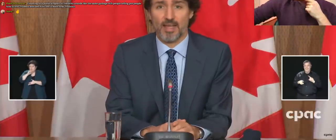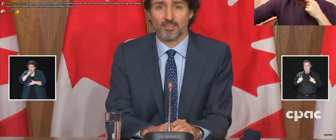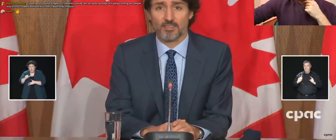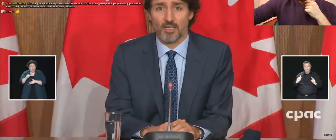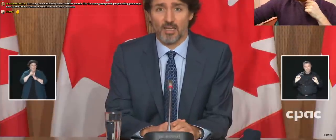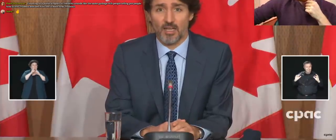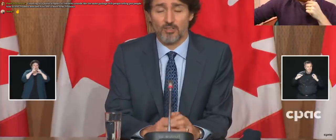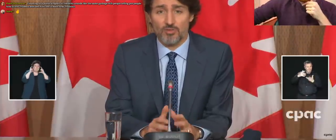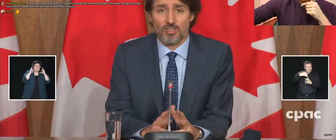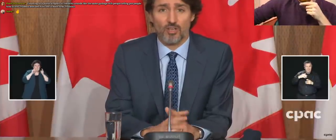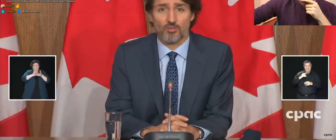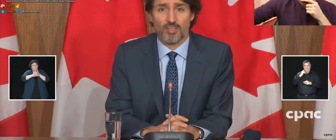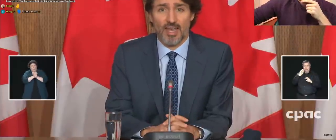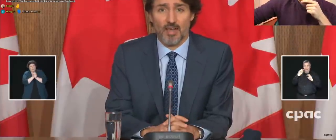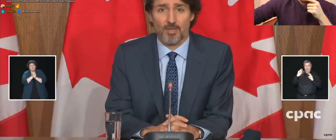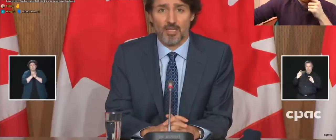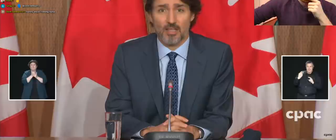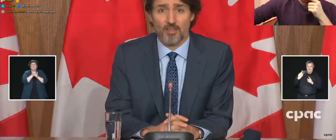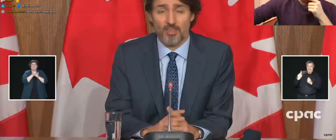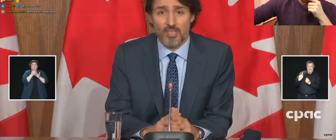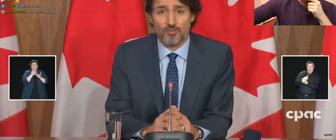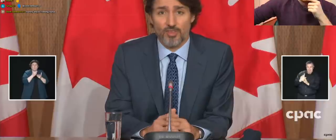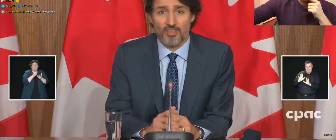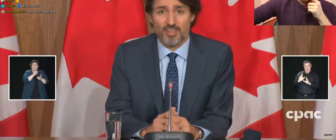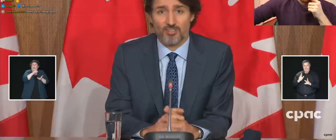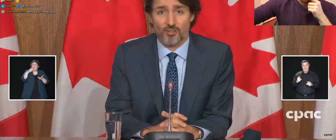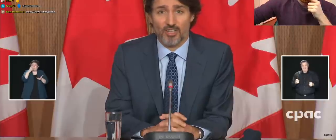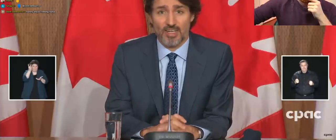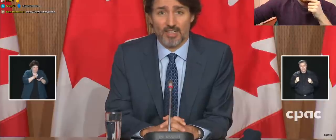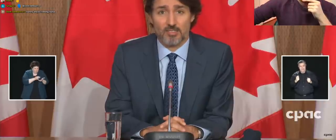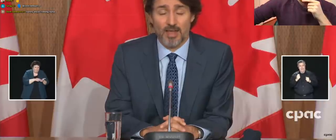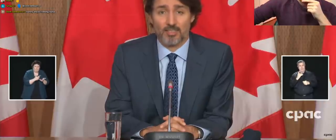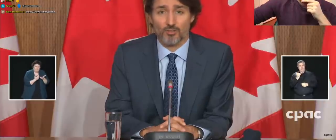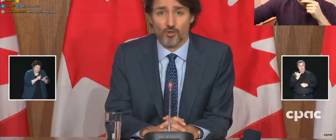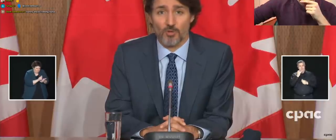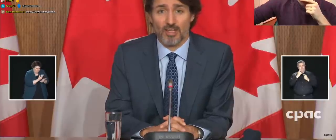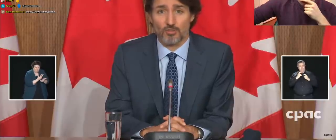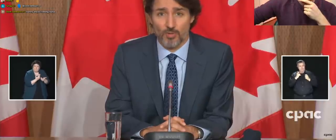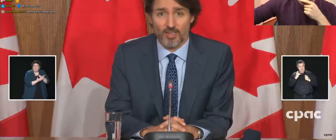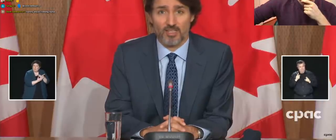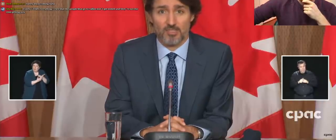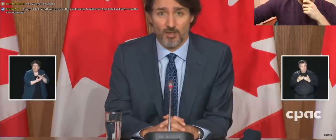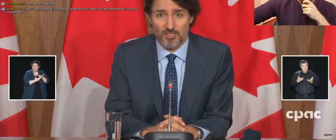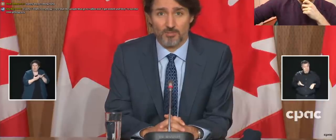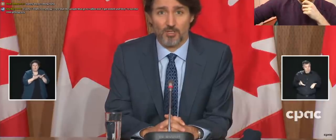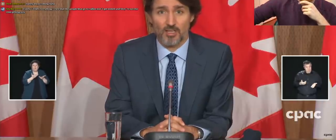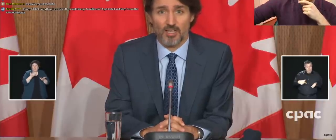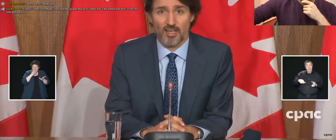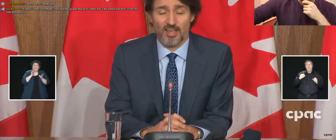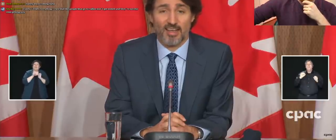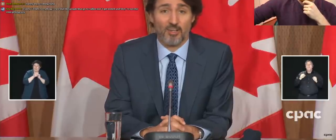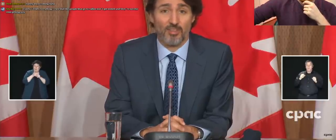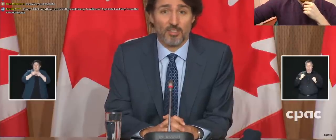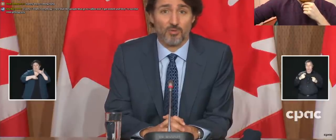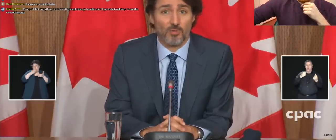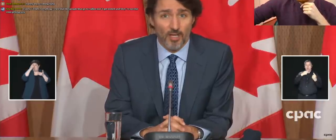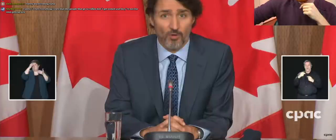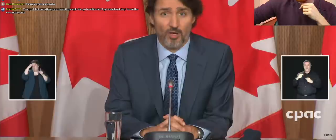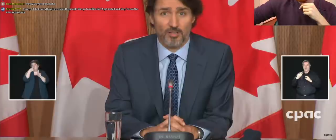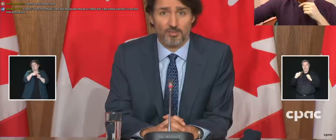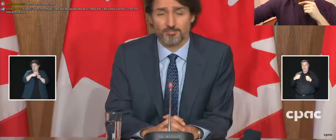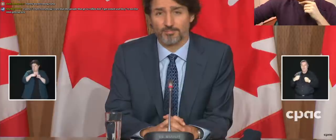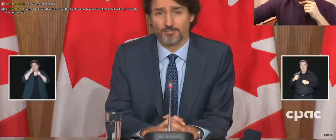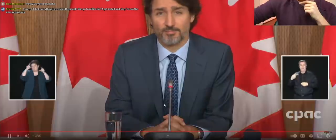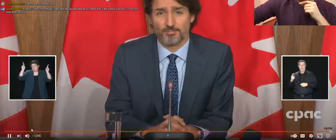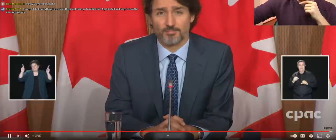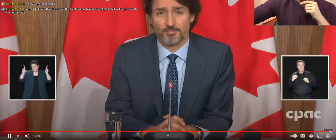wearing a mask, using the COVID app, these are the things that are going to get us back to normal as quickly as possible. And I know that's what we all